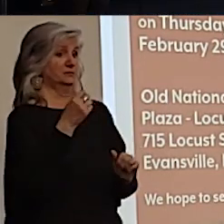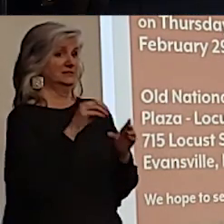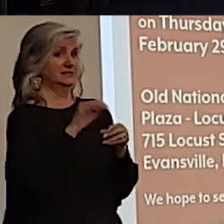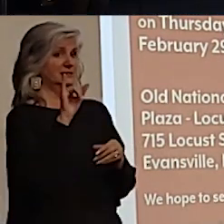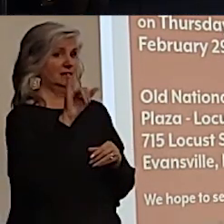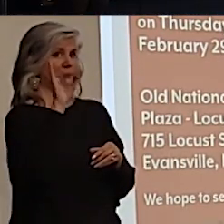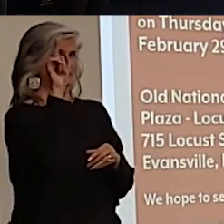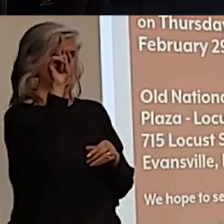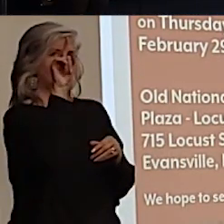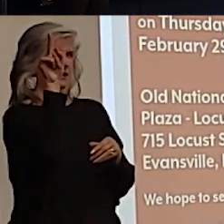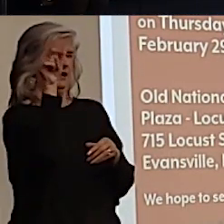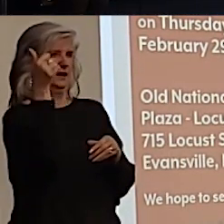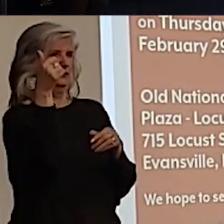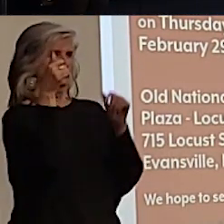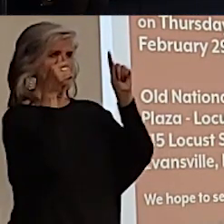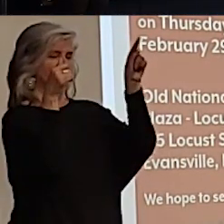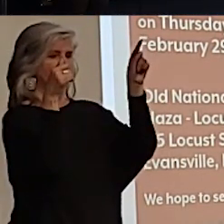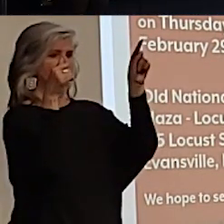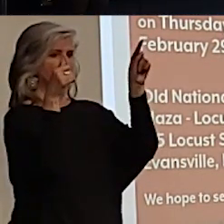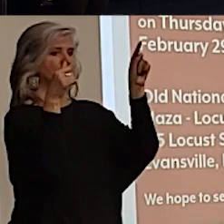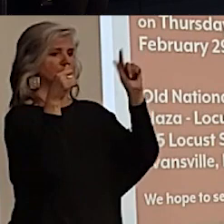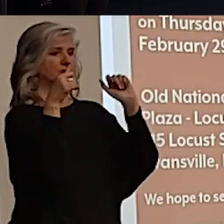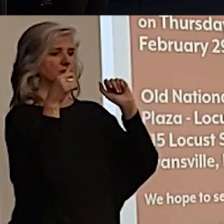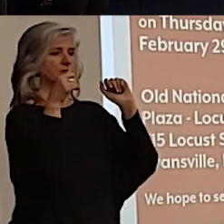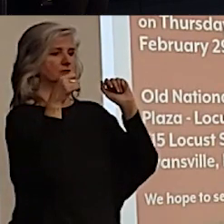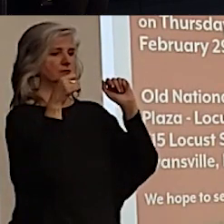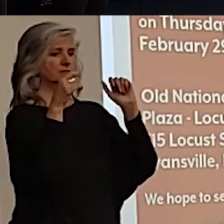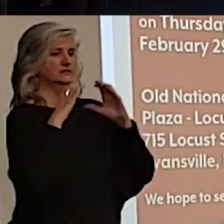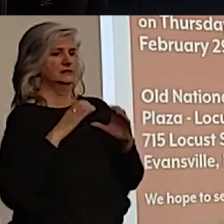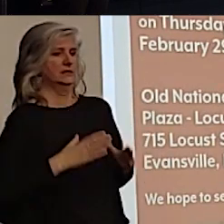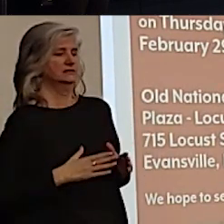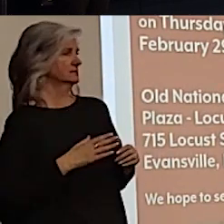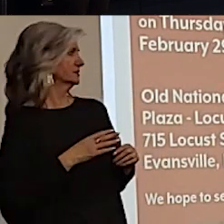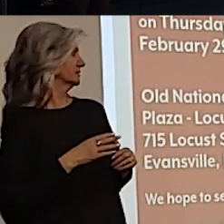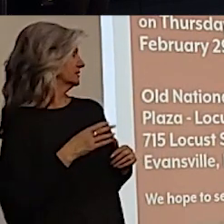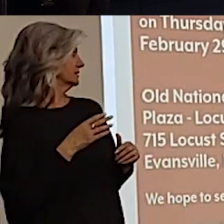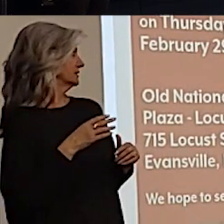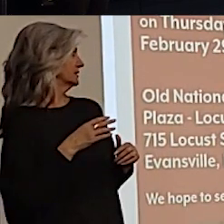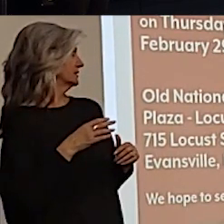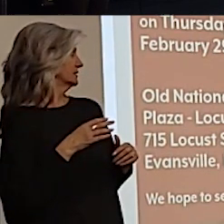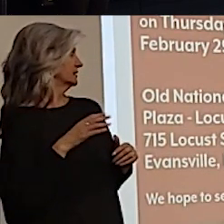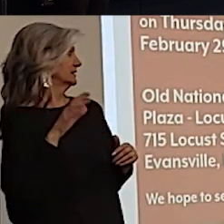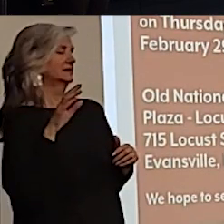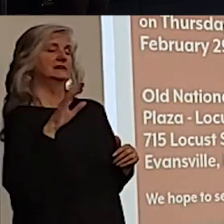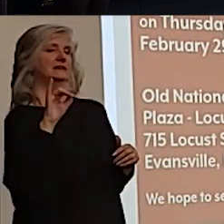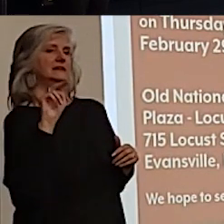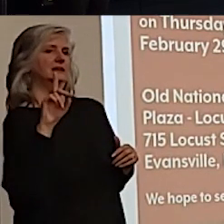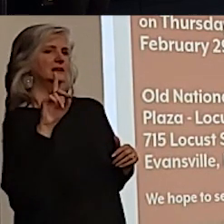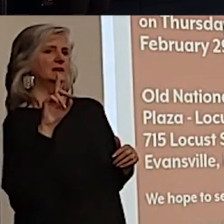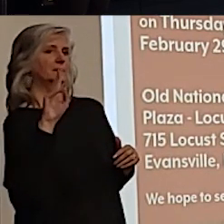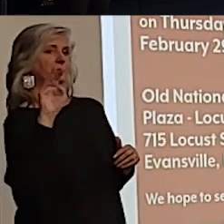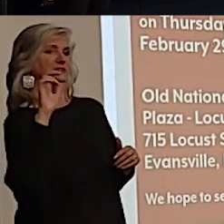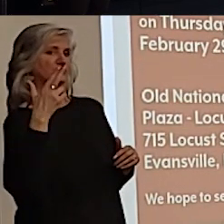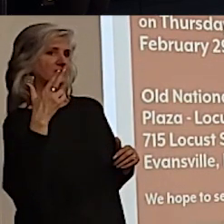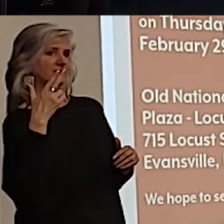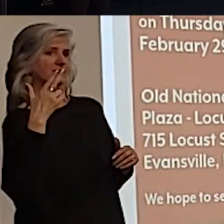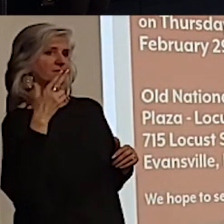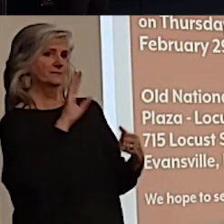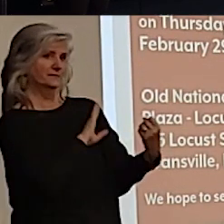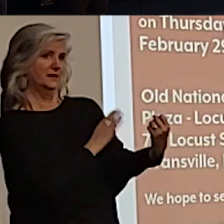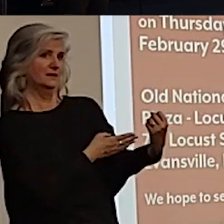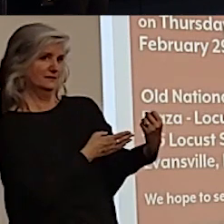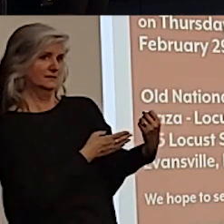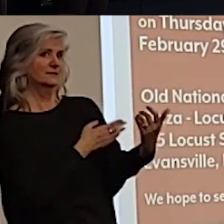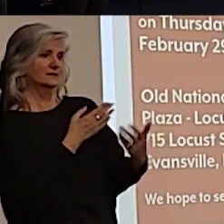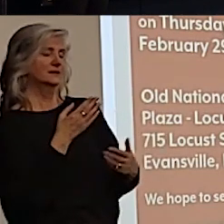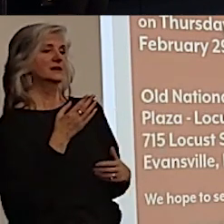other corner was an Ipsco electric customer. The other corner was an Indiana Michigan Power electric customer. And the other